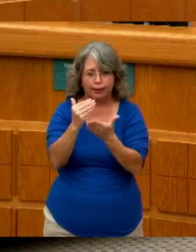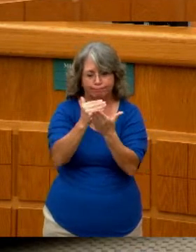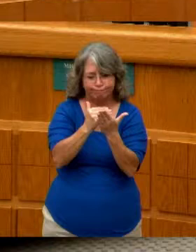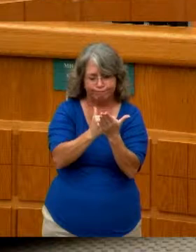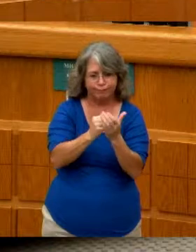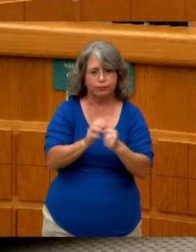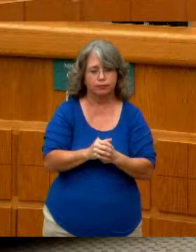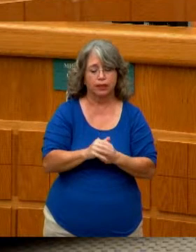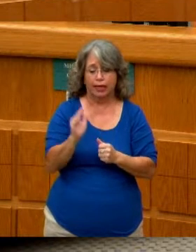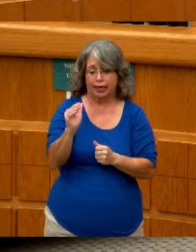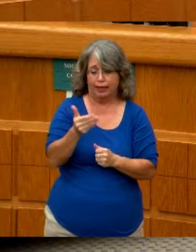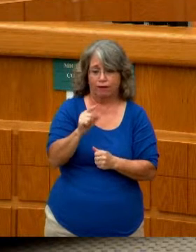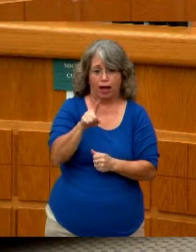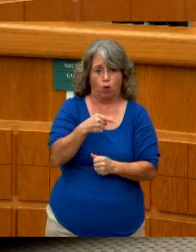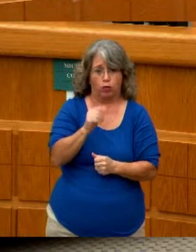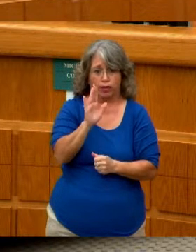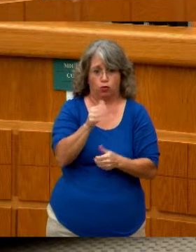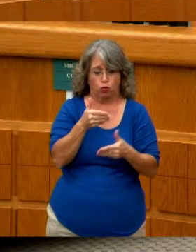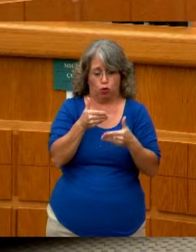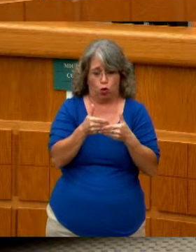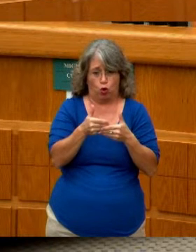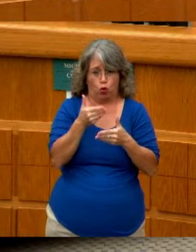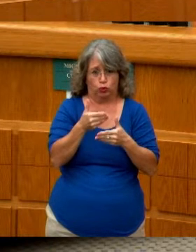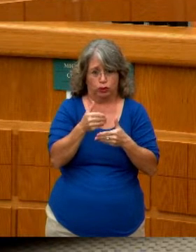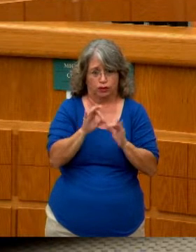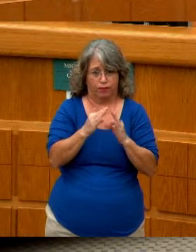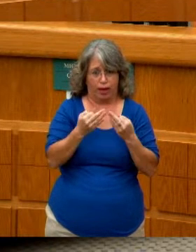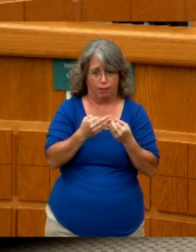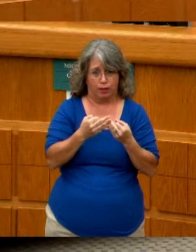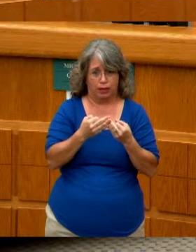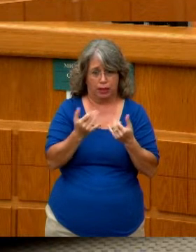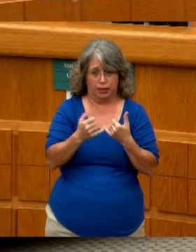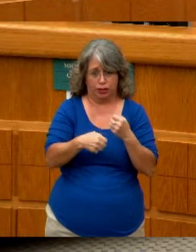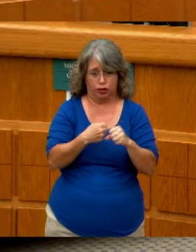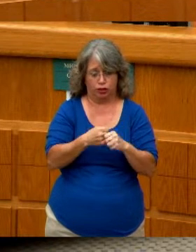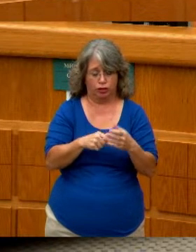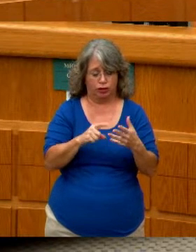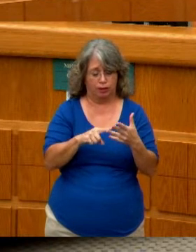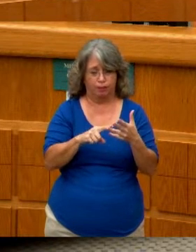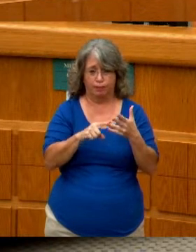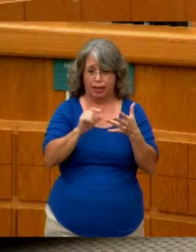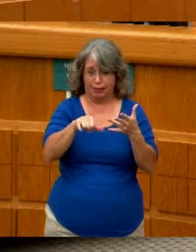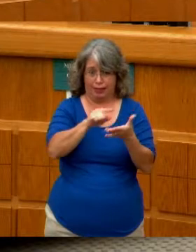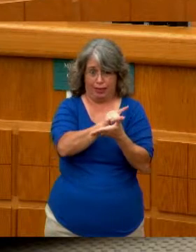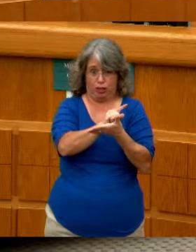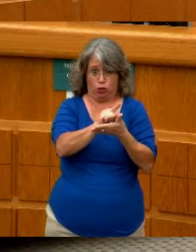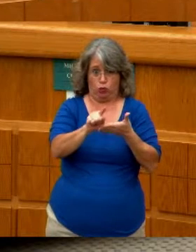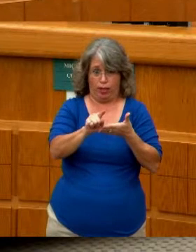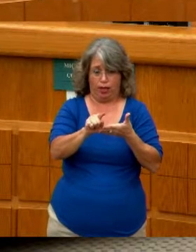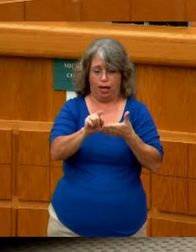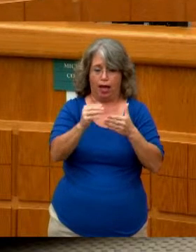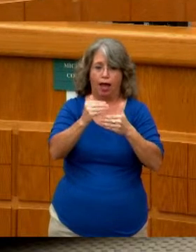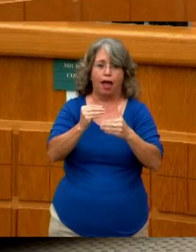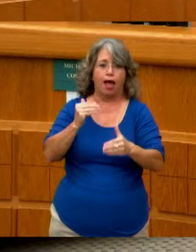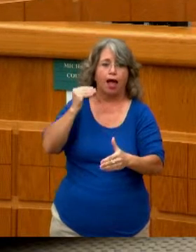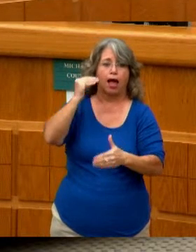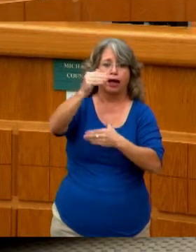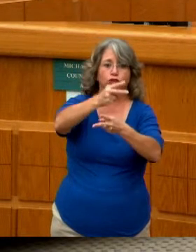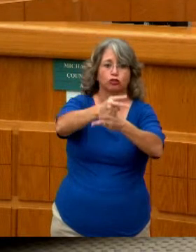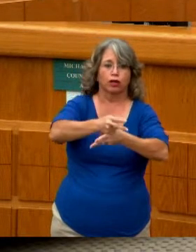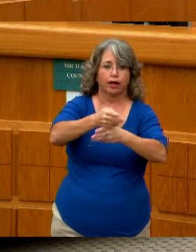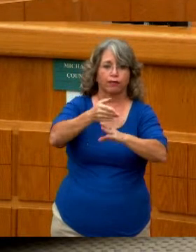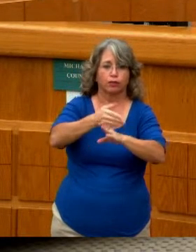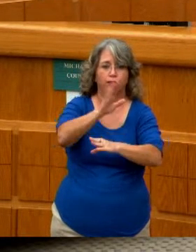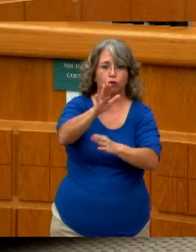running around town without a plan. Invite only immediate family members this year. Be extra careful